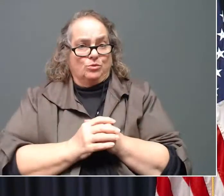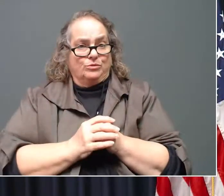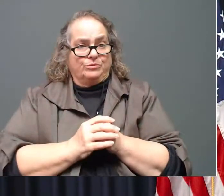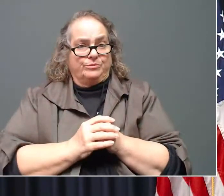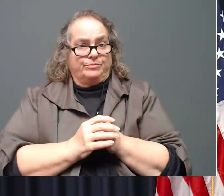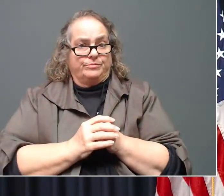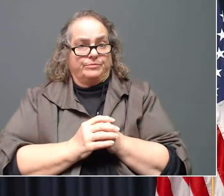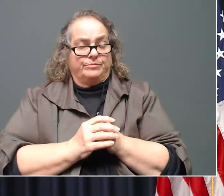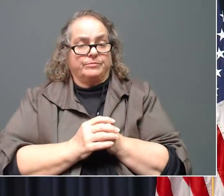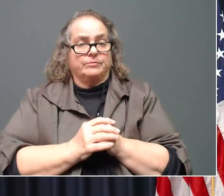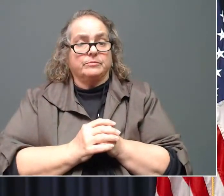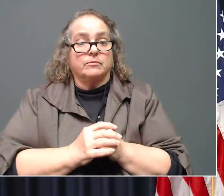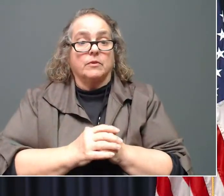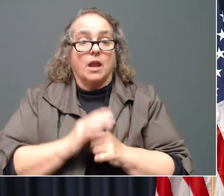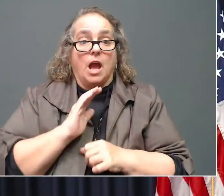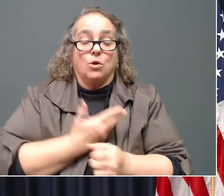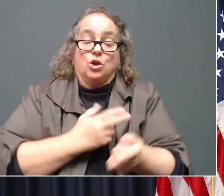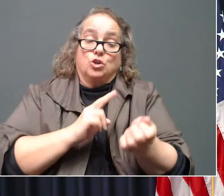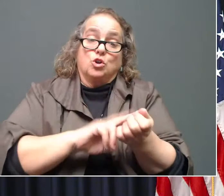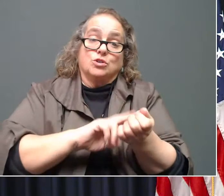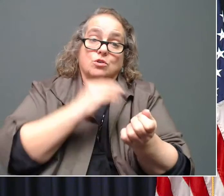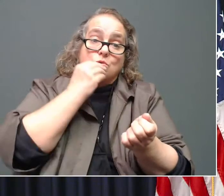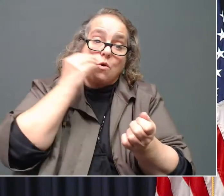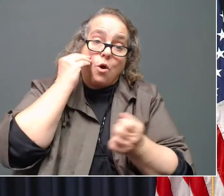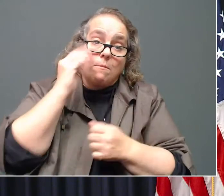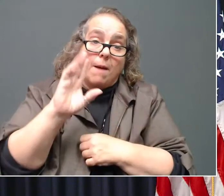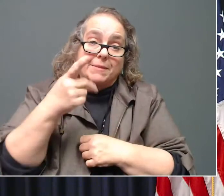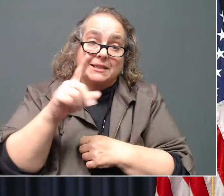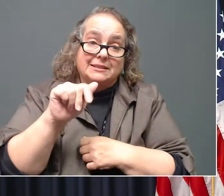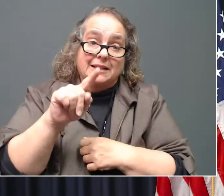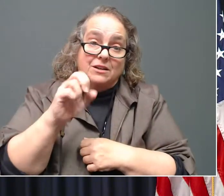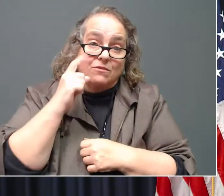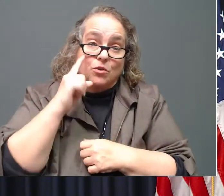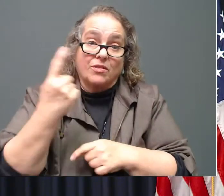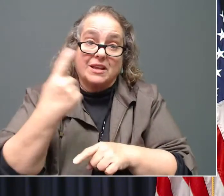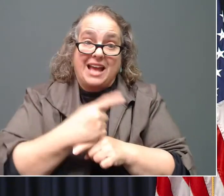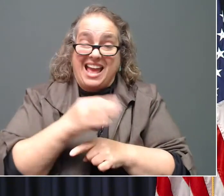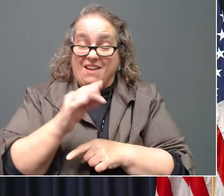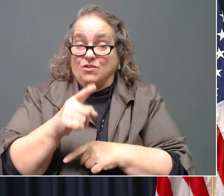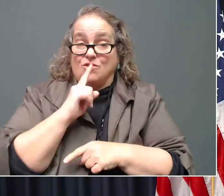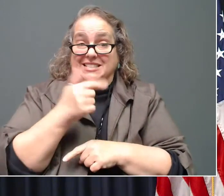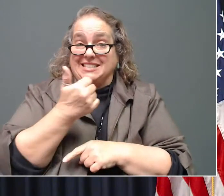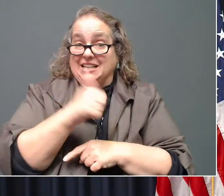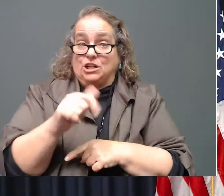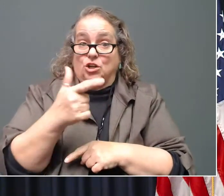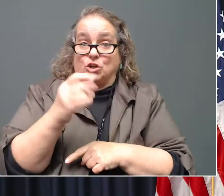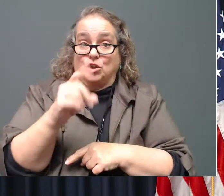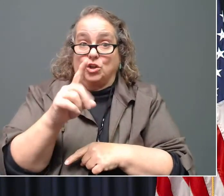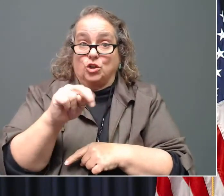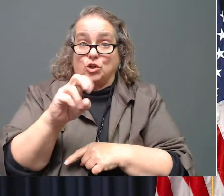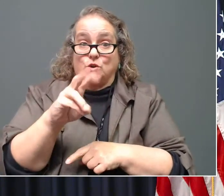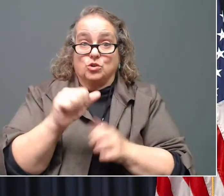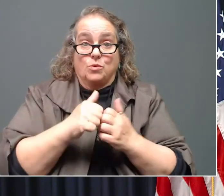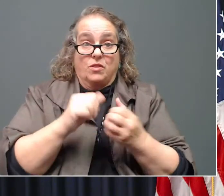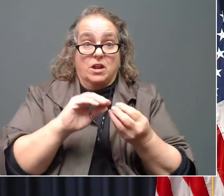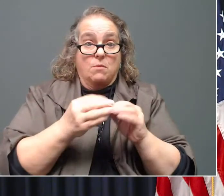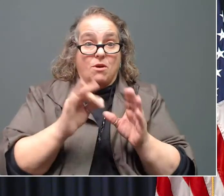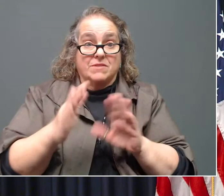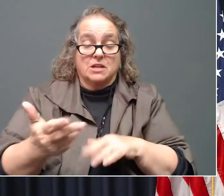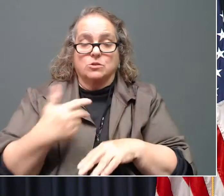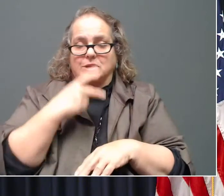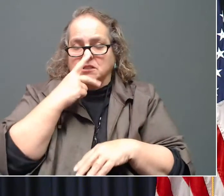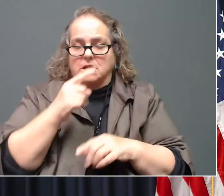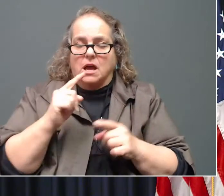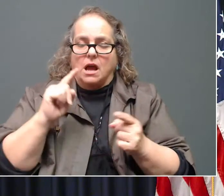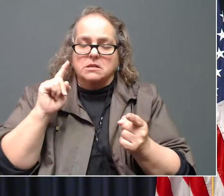Our long-term care update for the day. If there is good news in the number of deaths, we're seeing a smaller and smaller and